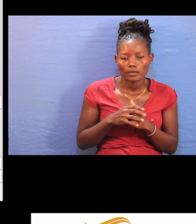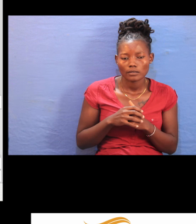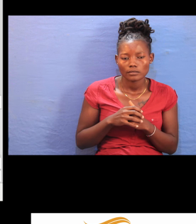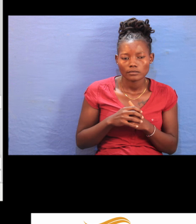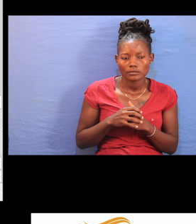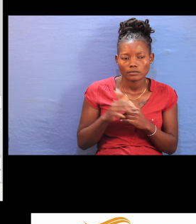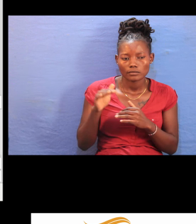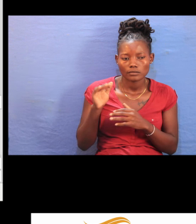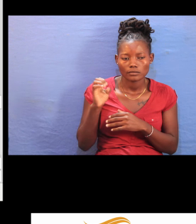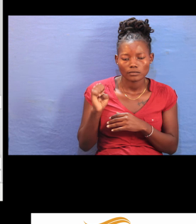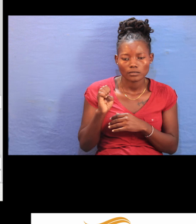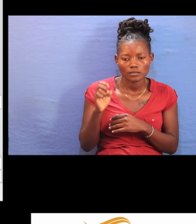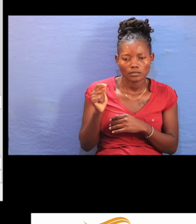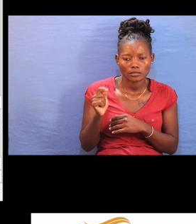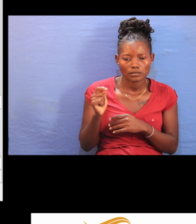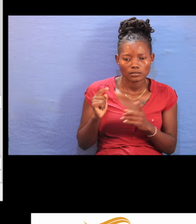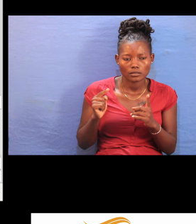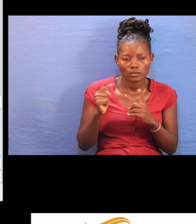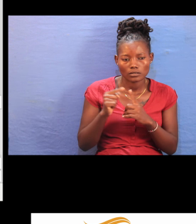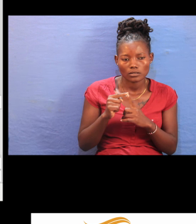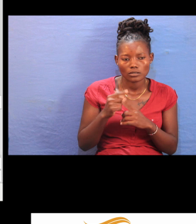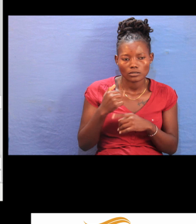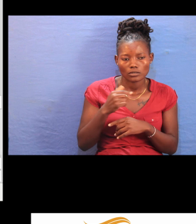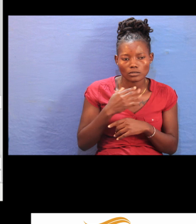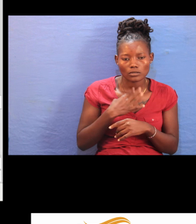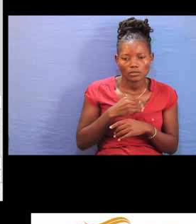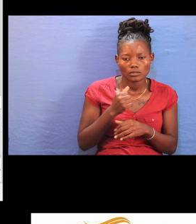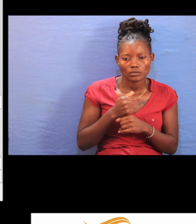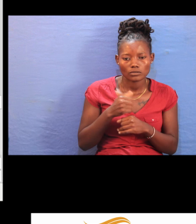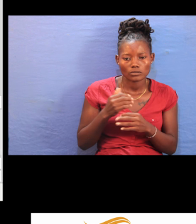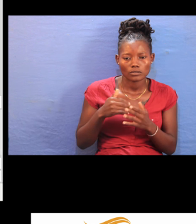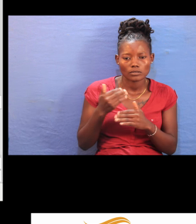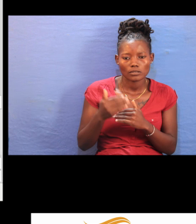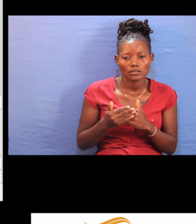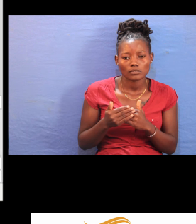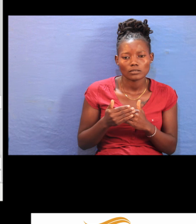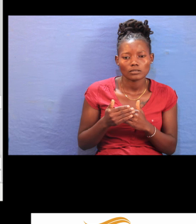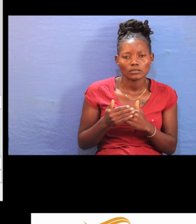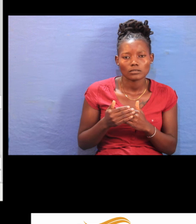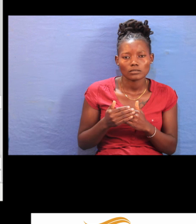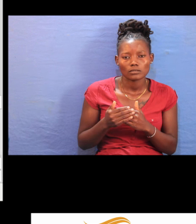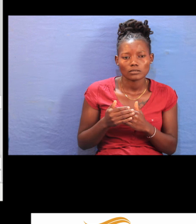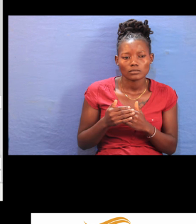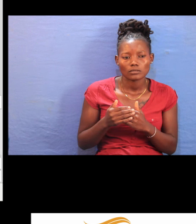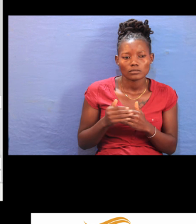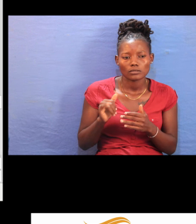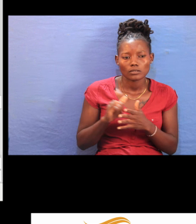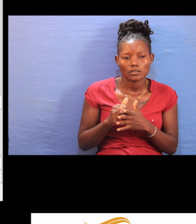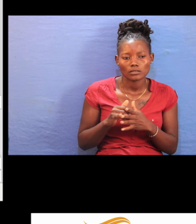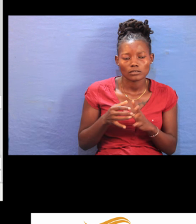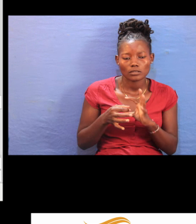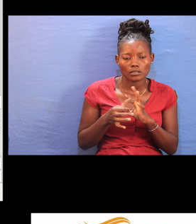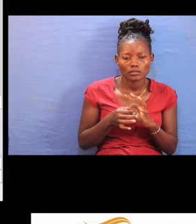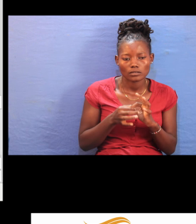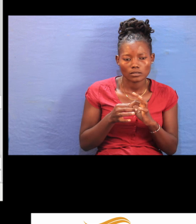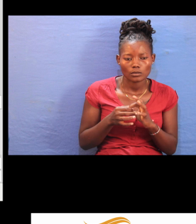set goals for what we want to lift in the next cycle, and that sort of links in with our